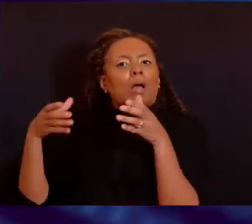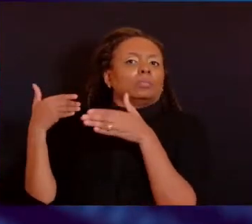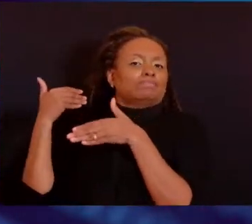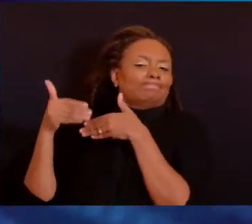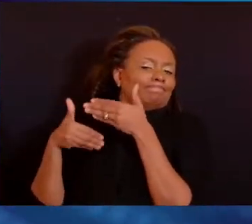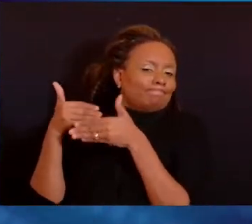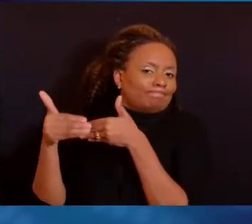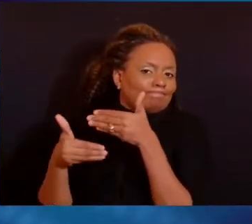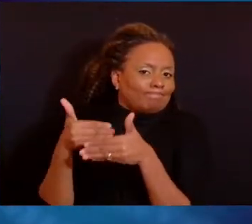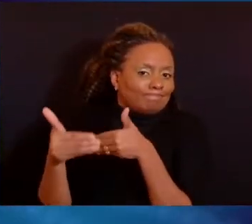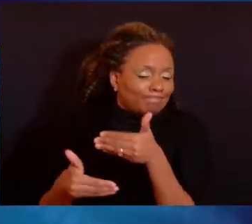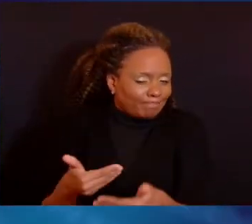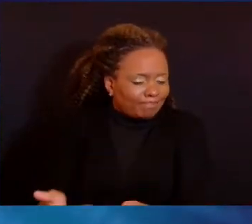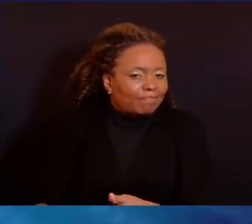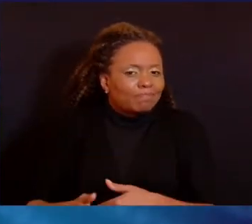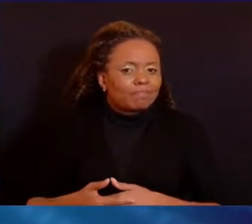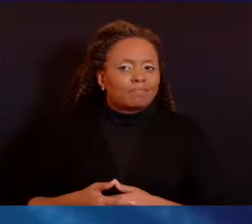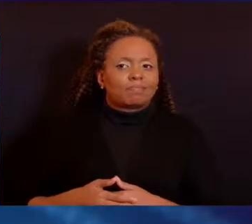Unfortunately,